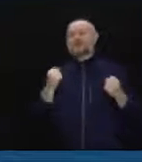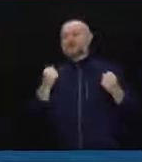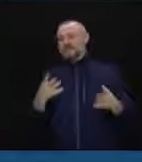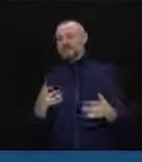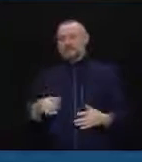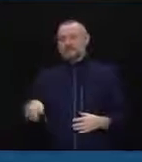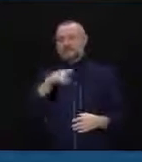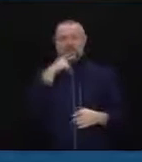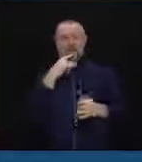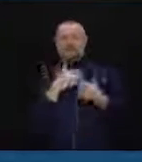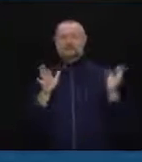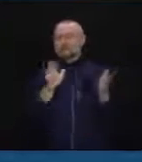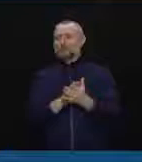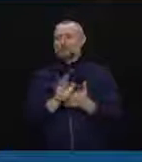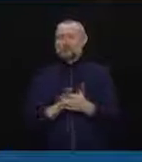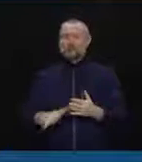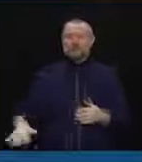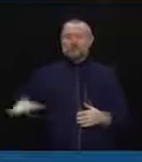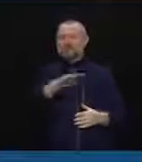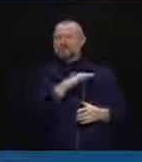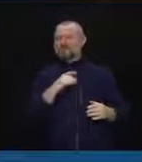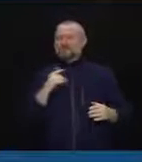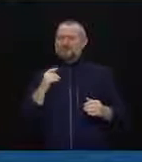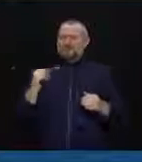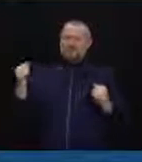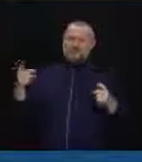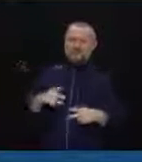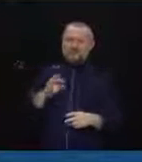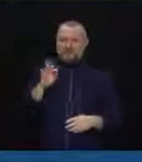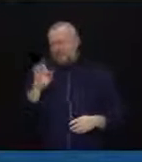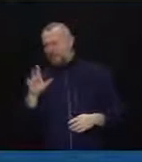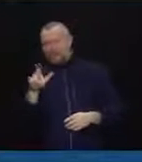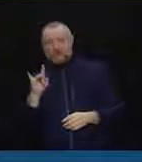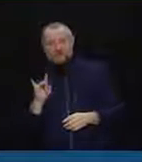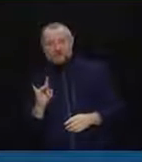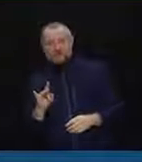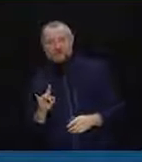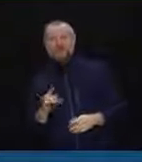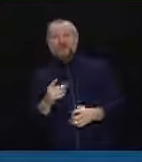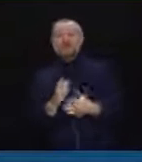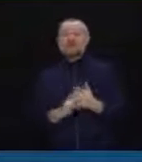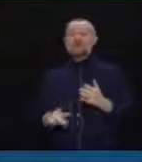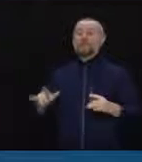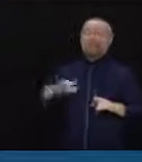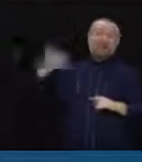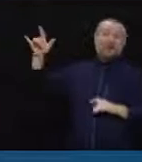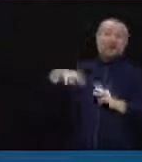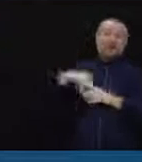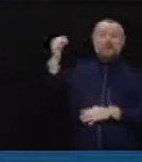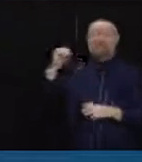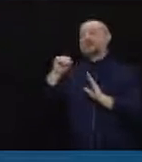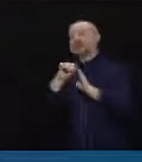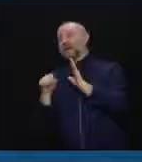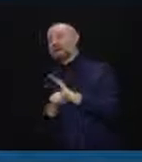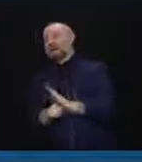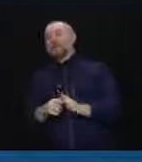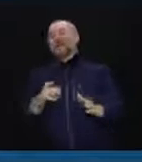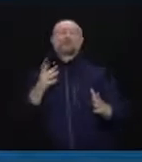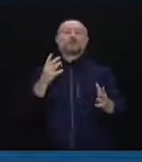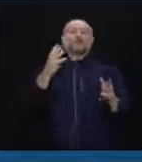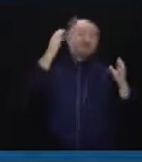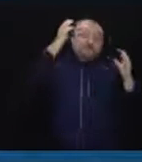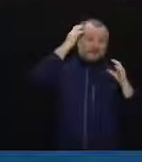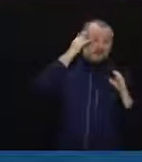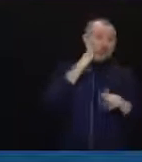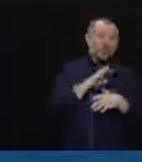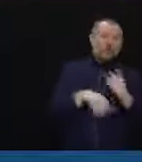the week after February 28th, after they've had their winter break. Some of them may be traveling to other states, maybe going to Disney World. I'm not sure where they're